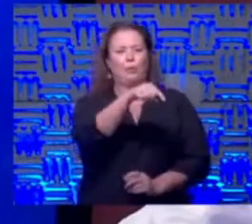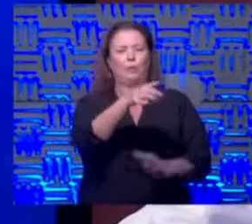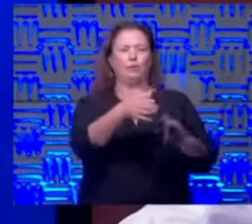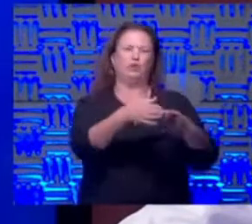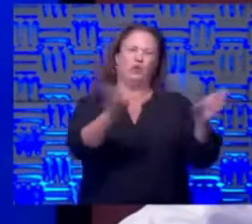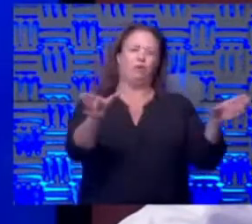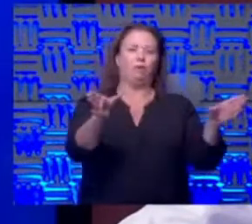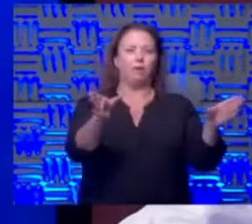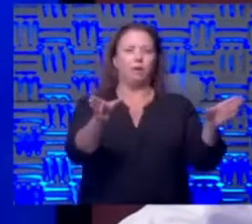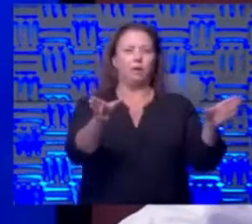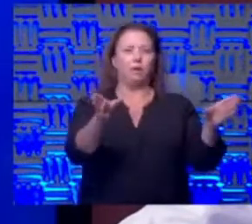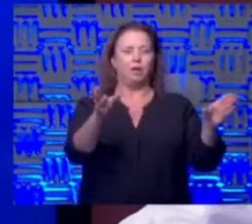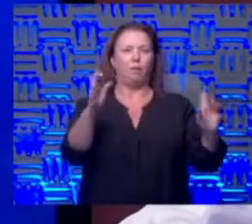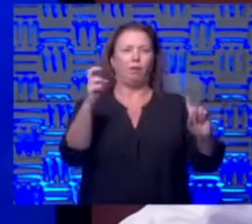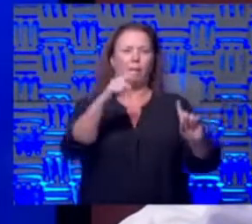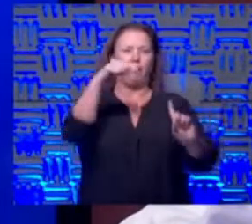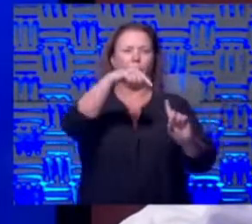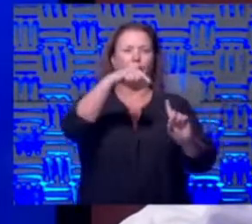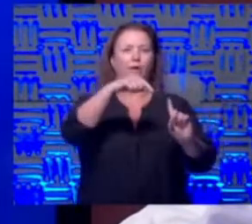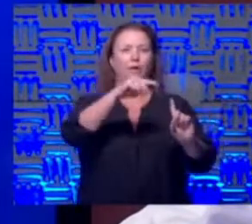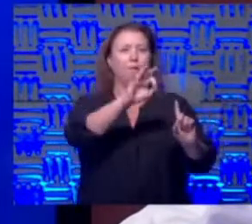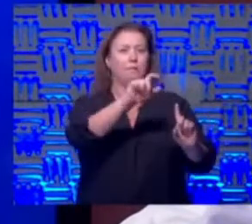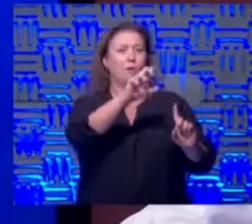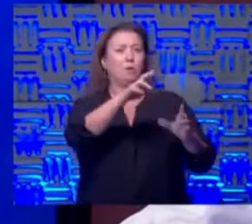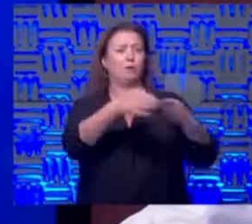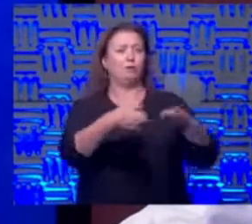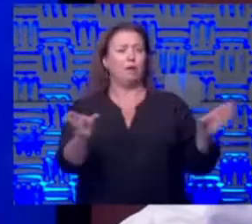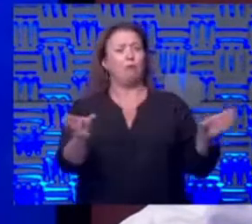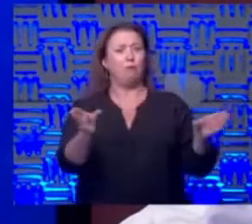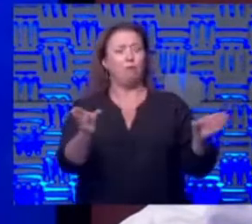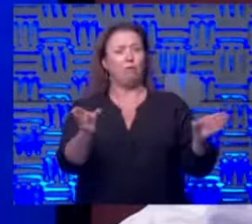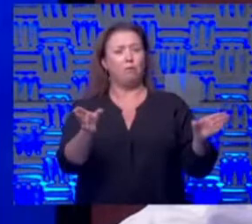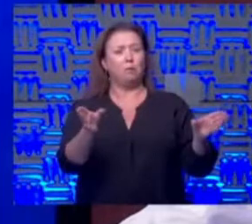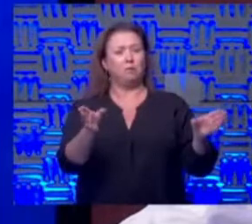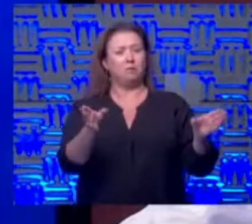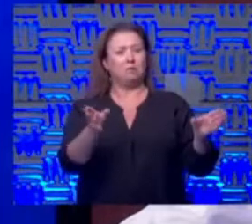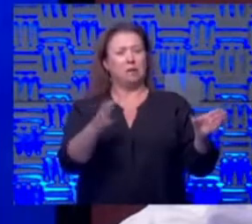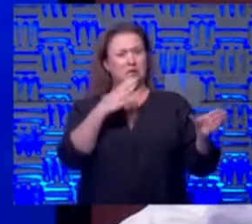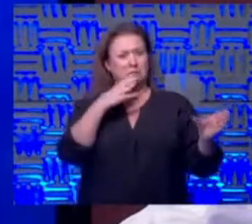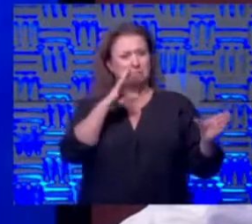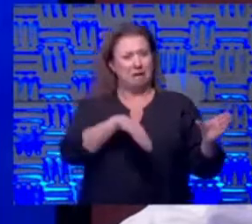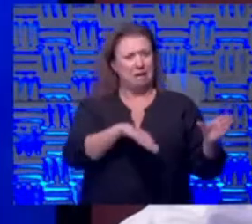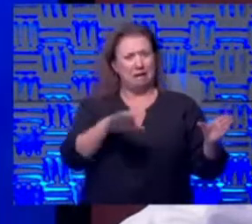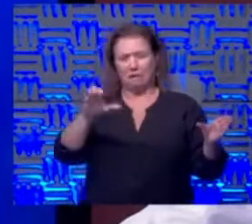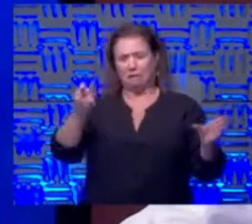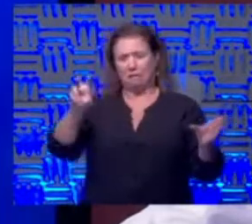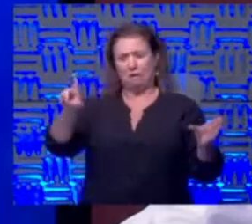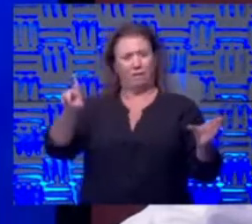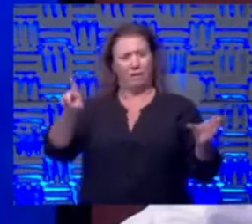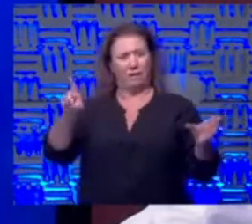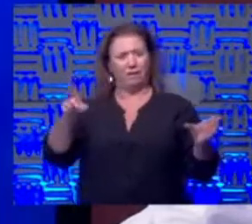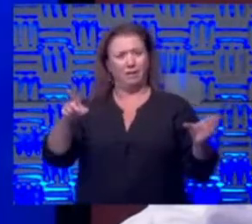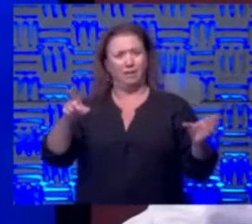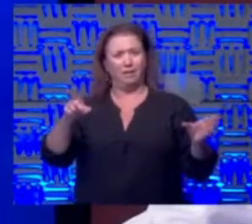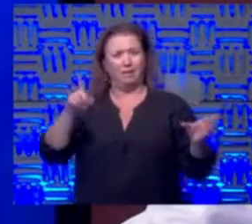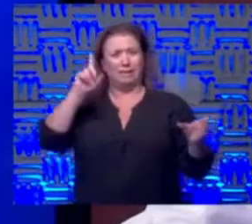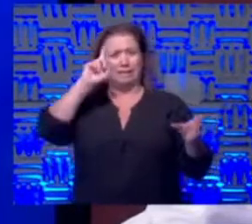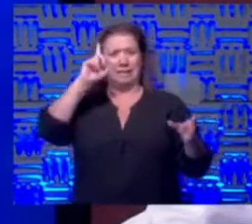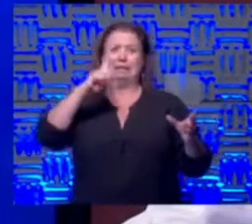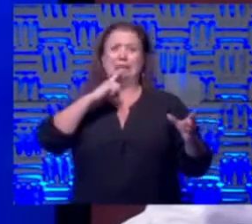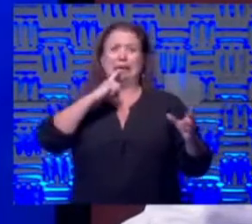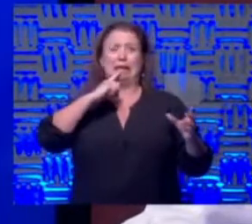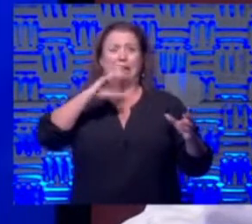generally speaking, I'm going to come back to that point. Influenza, generally speaking, is just as bad as COVID is like saying the sun comes up in the